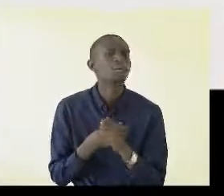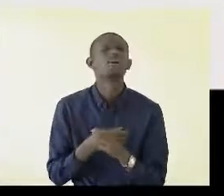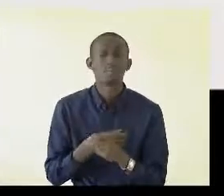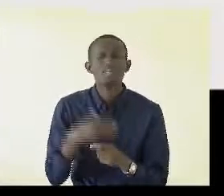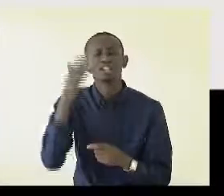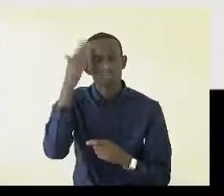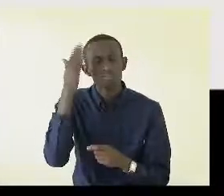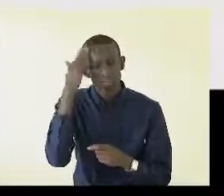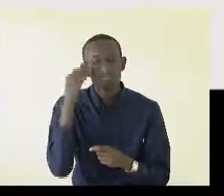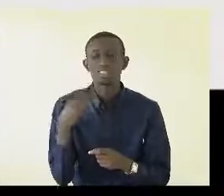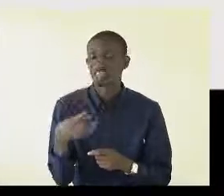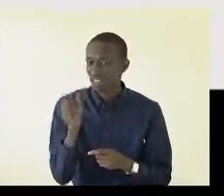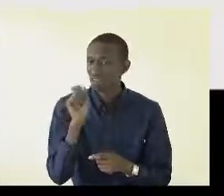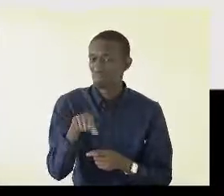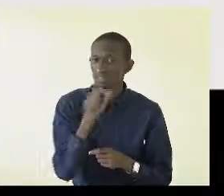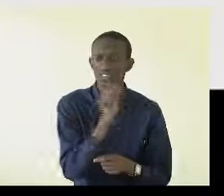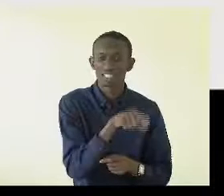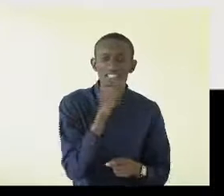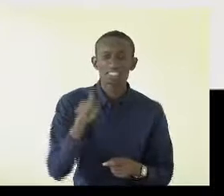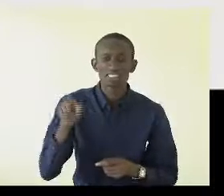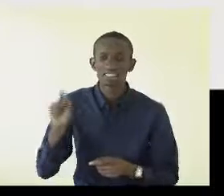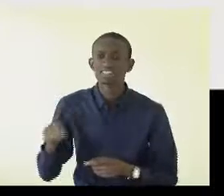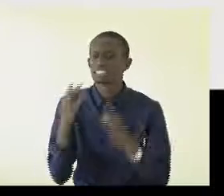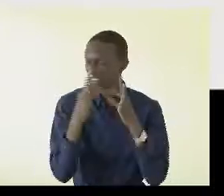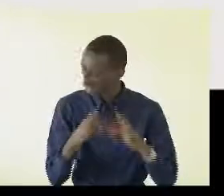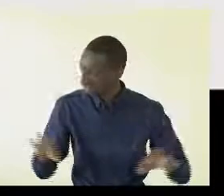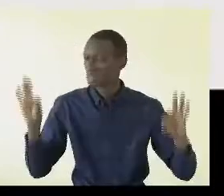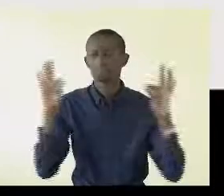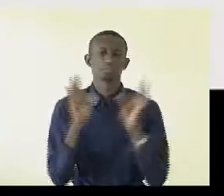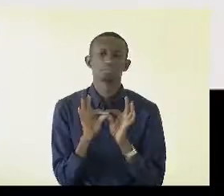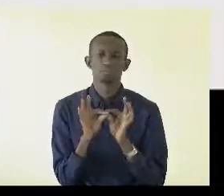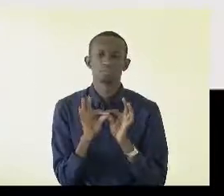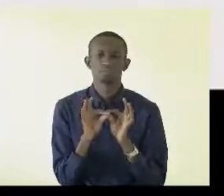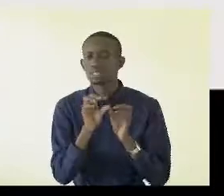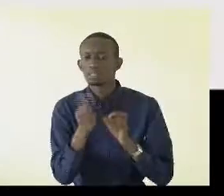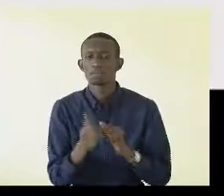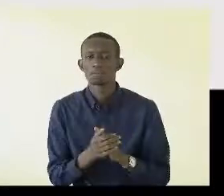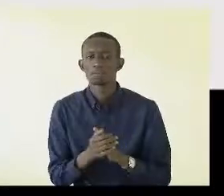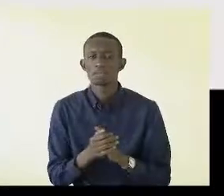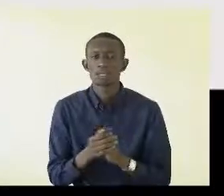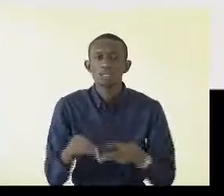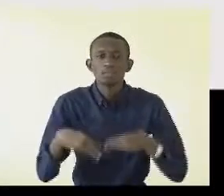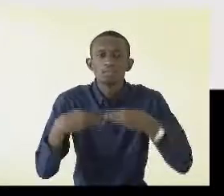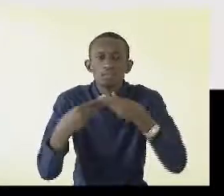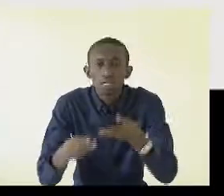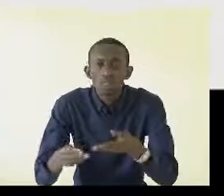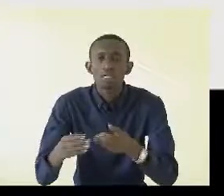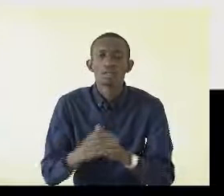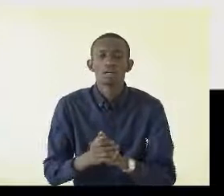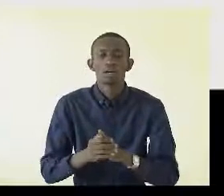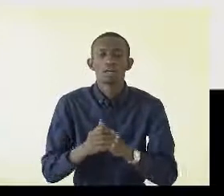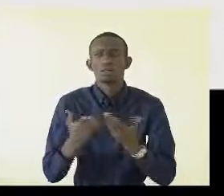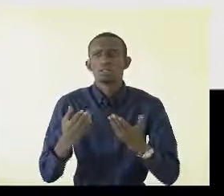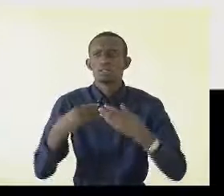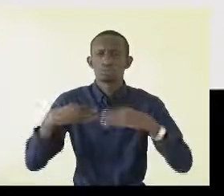sorghum is very important. Then they provide shelter for many animals like birds and monkeys. When you